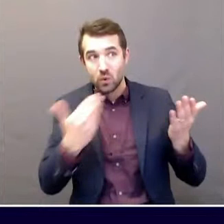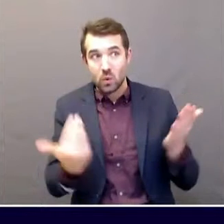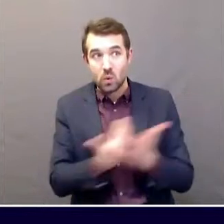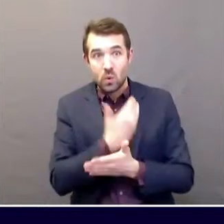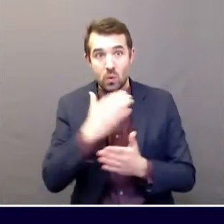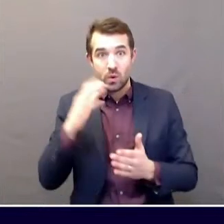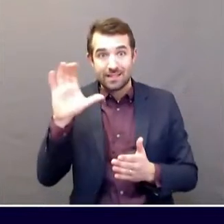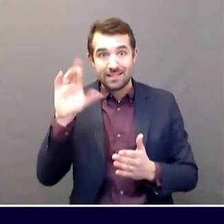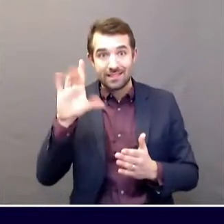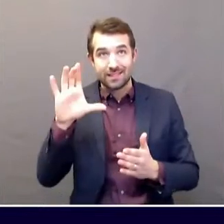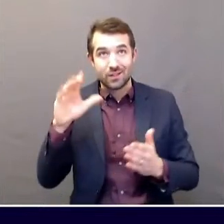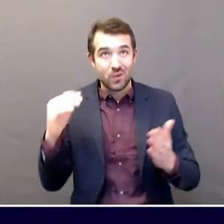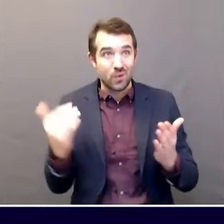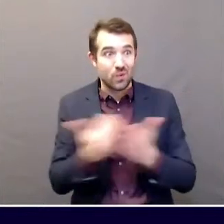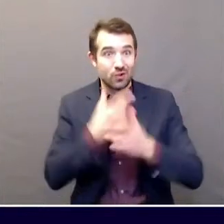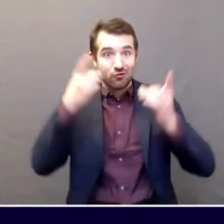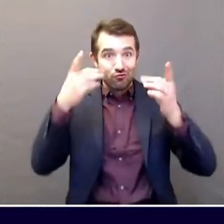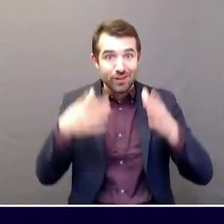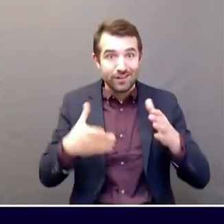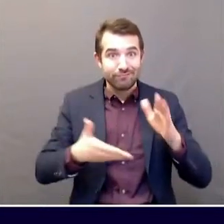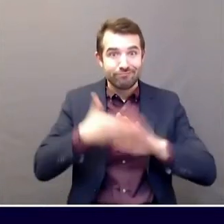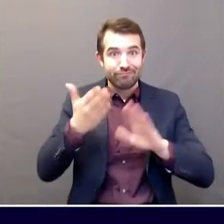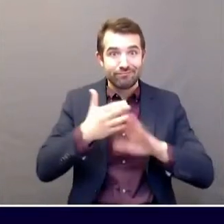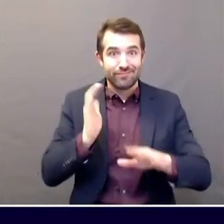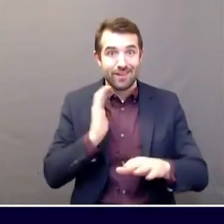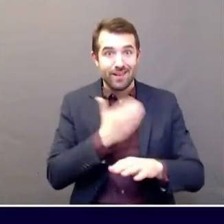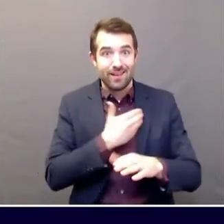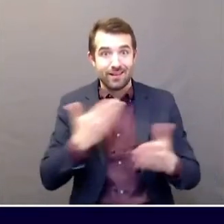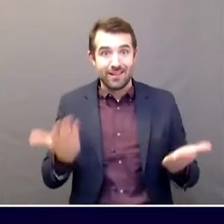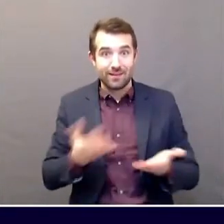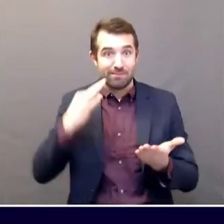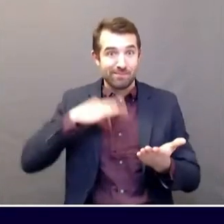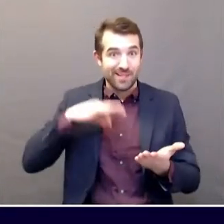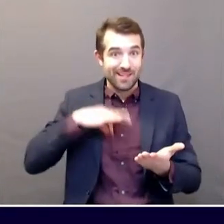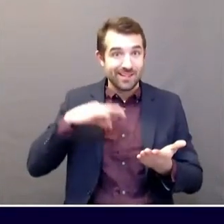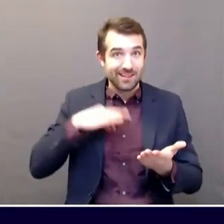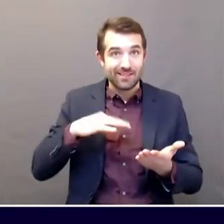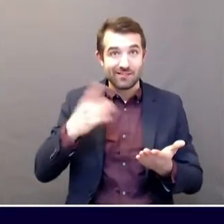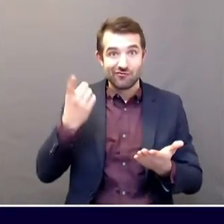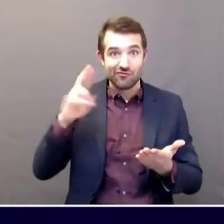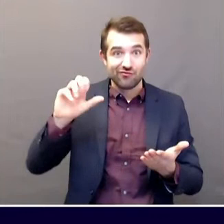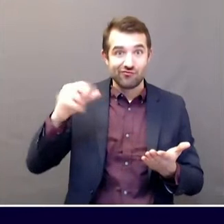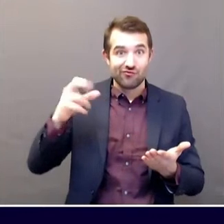as well as our own public health experts here in Maine, including Dr. Shah.